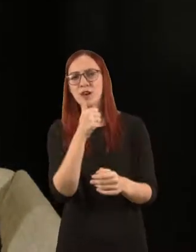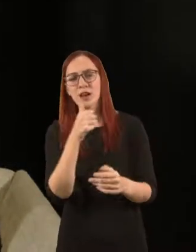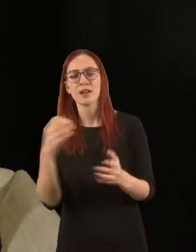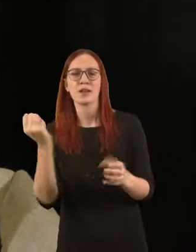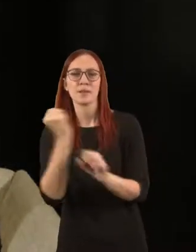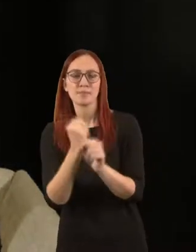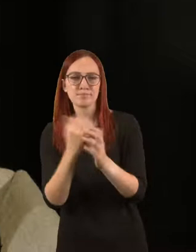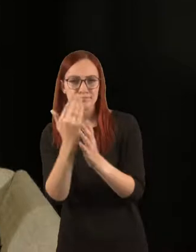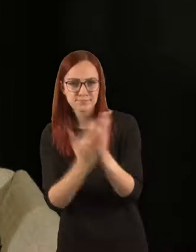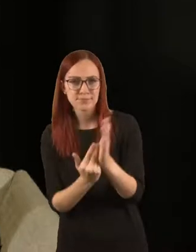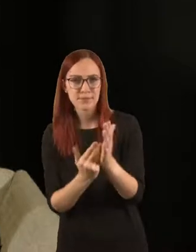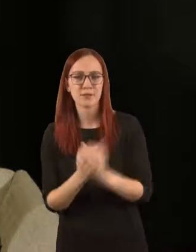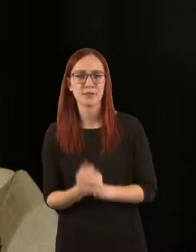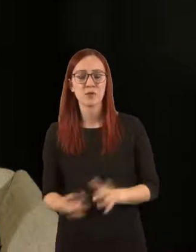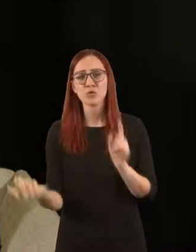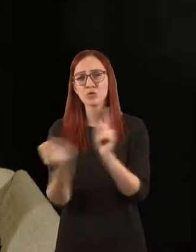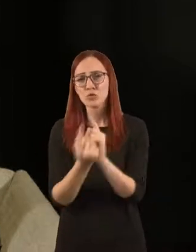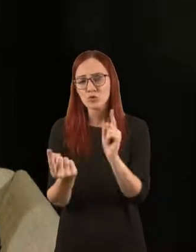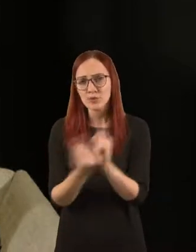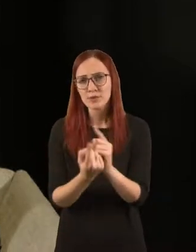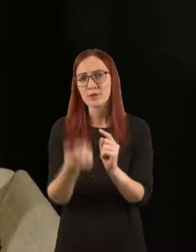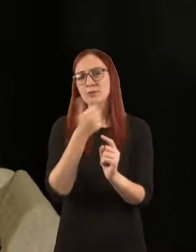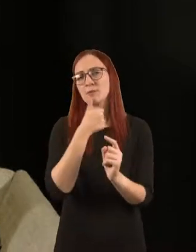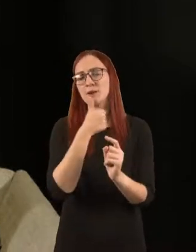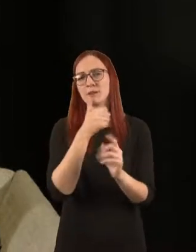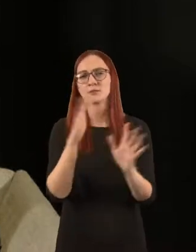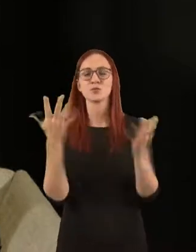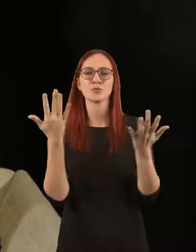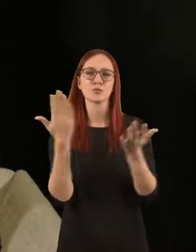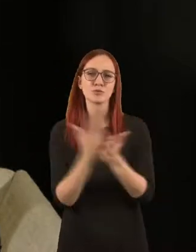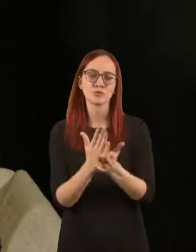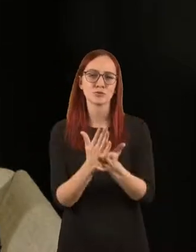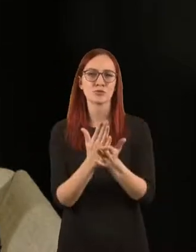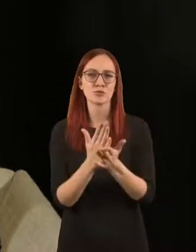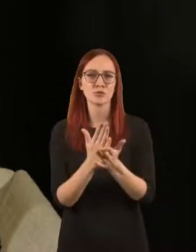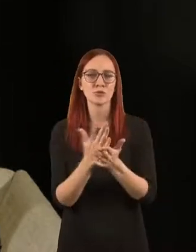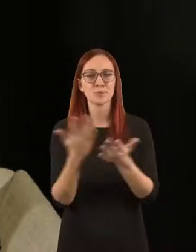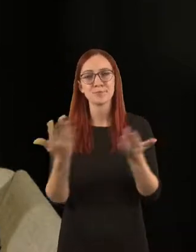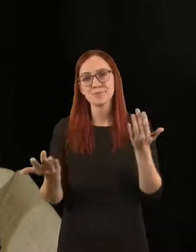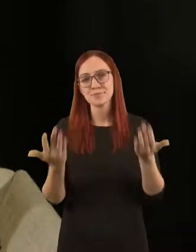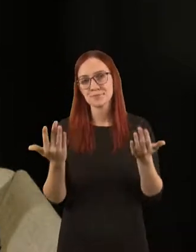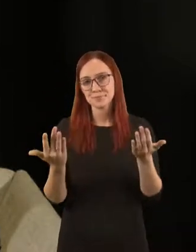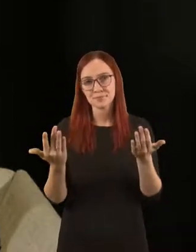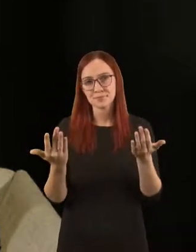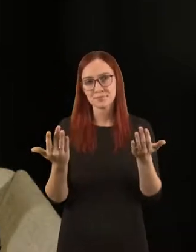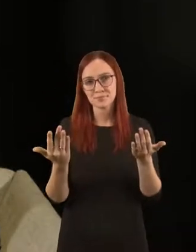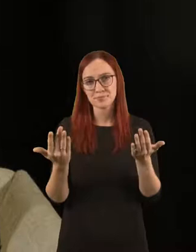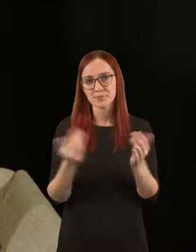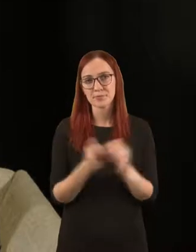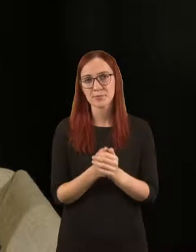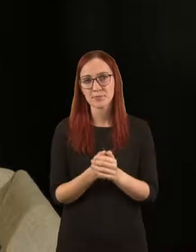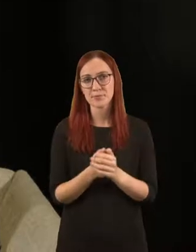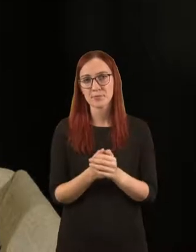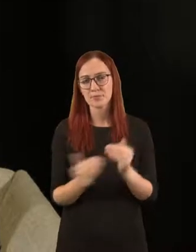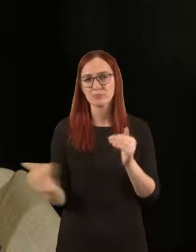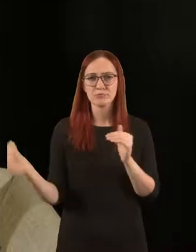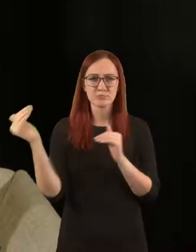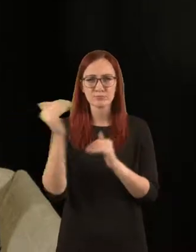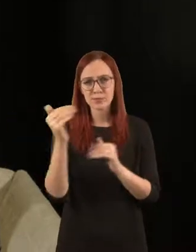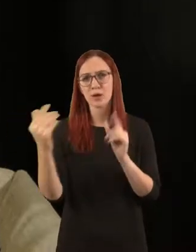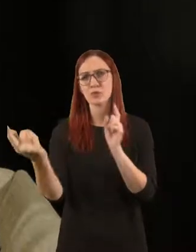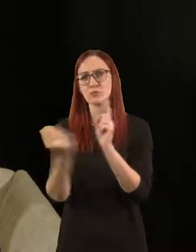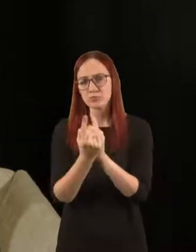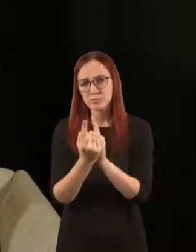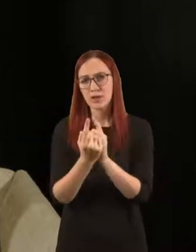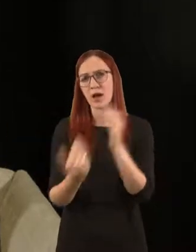our prime minister is quite determined to implement the green agenda, and in every